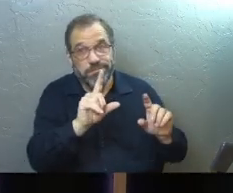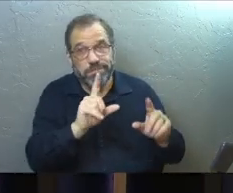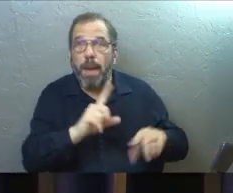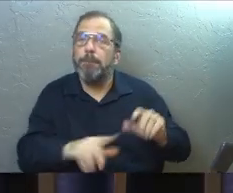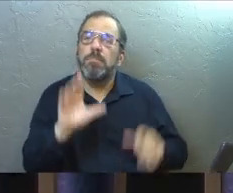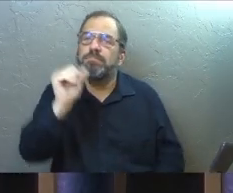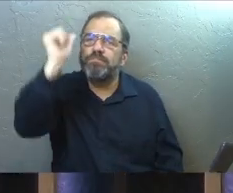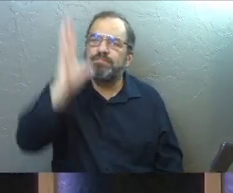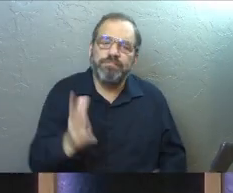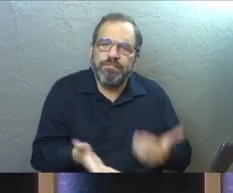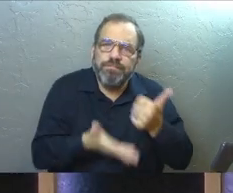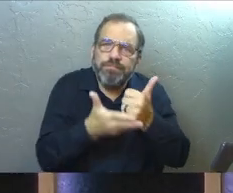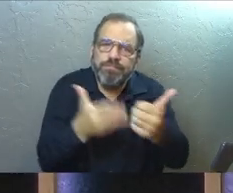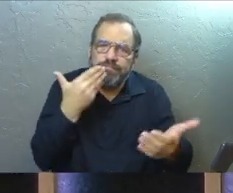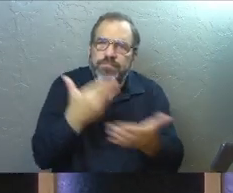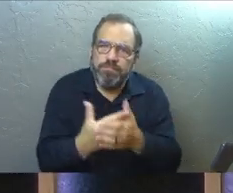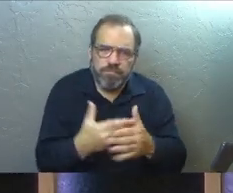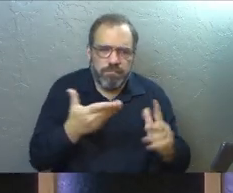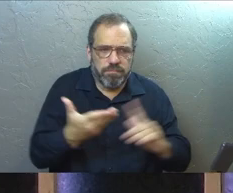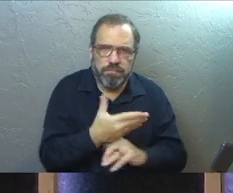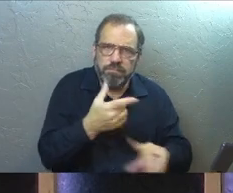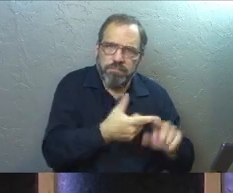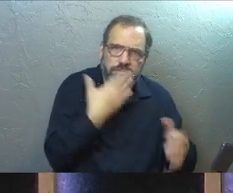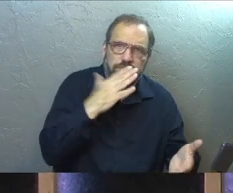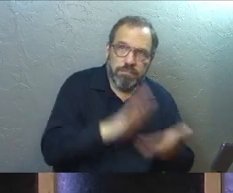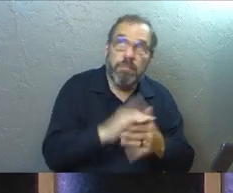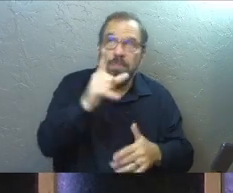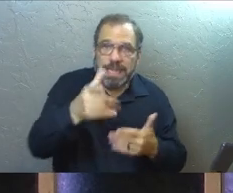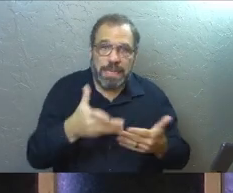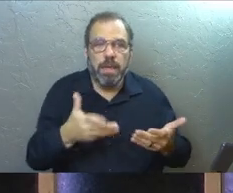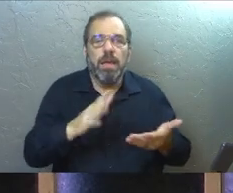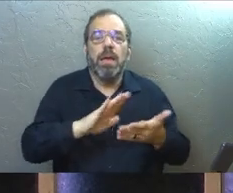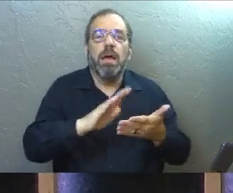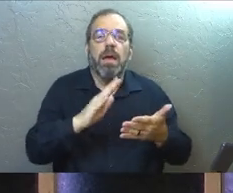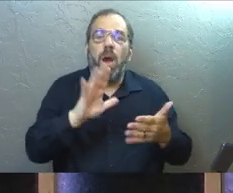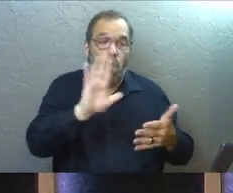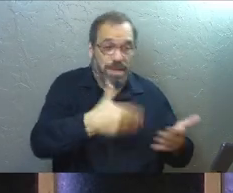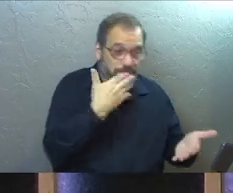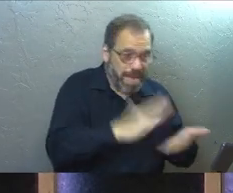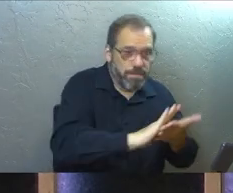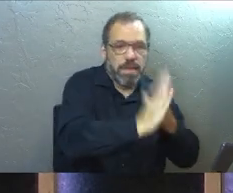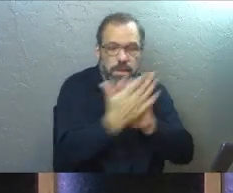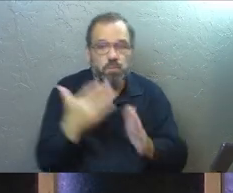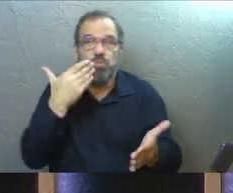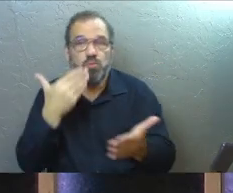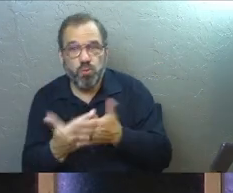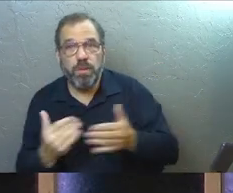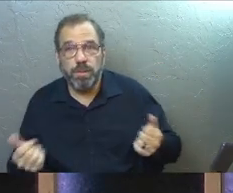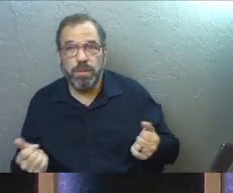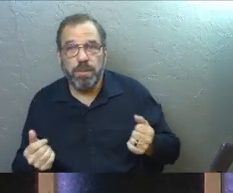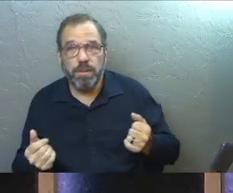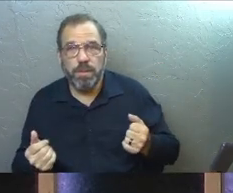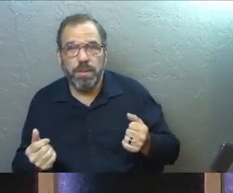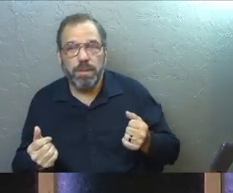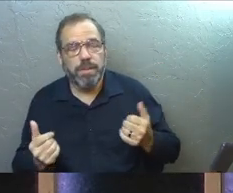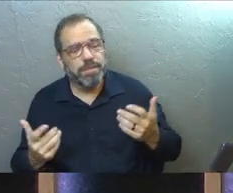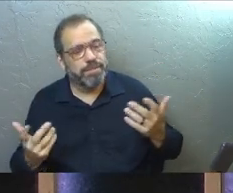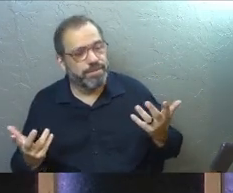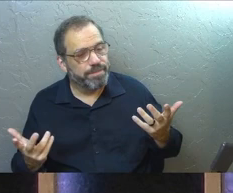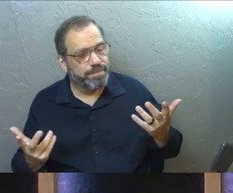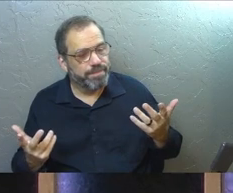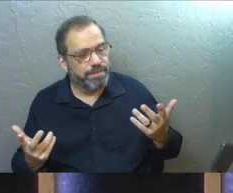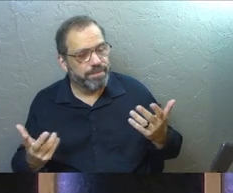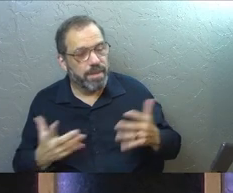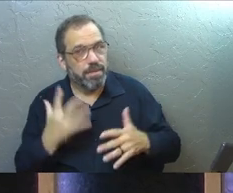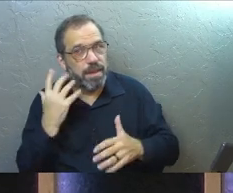your faith is in God, that God will bring good out of the bad, because that's what God does. He brings good out of the bad. But